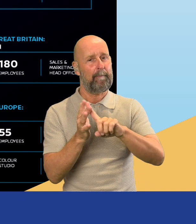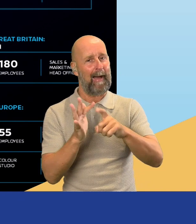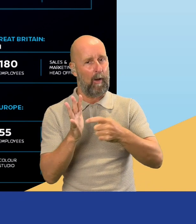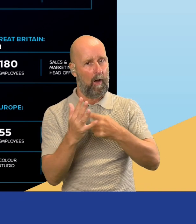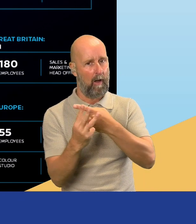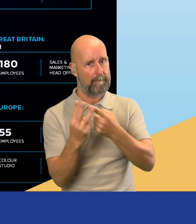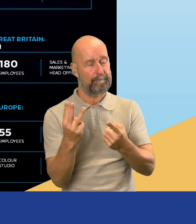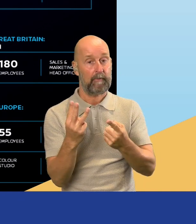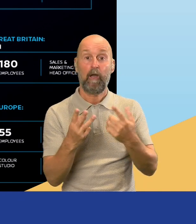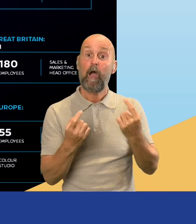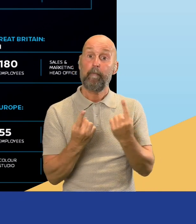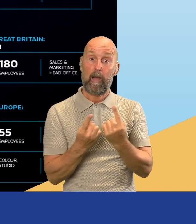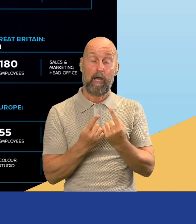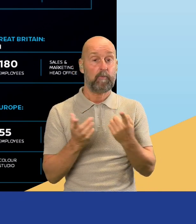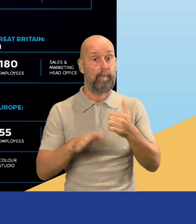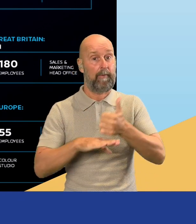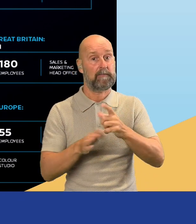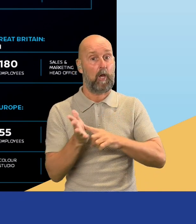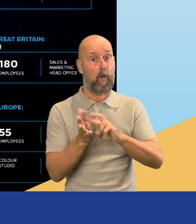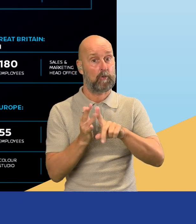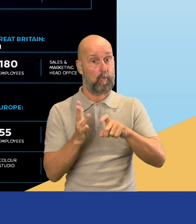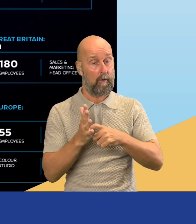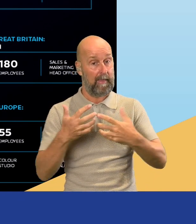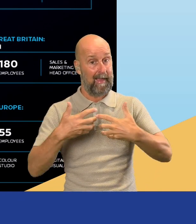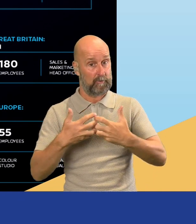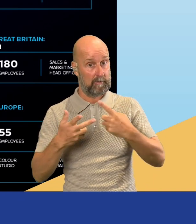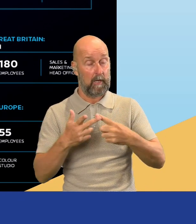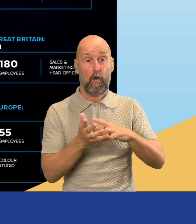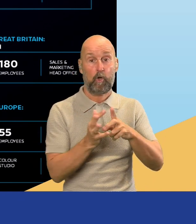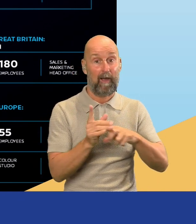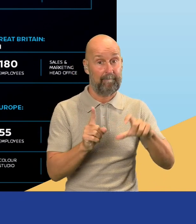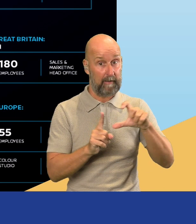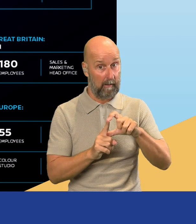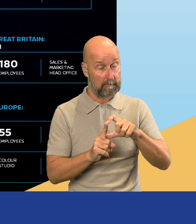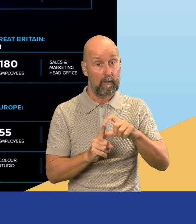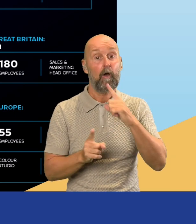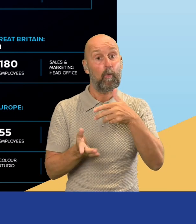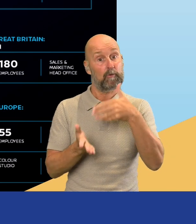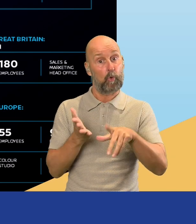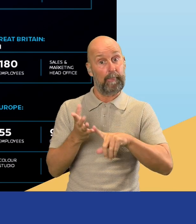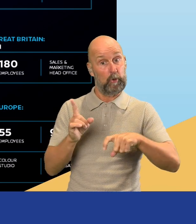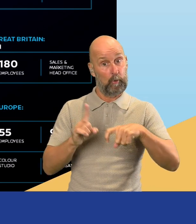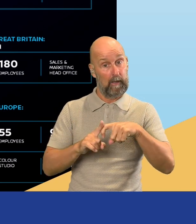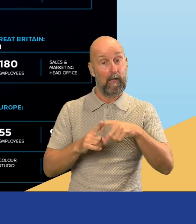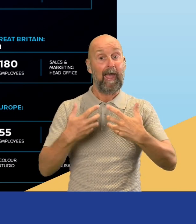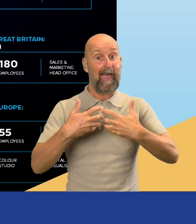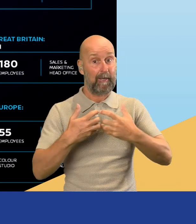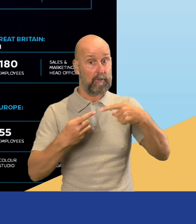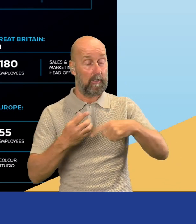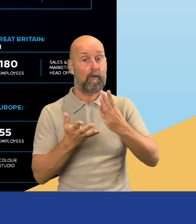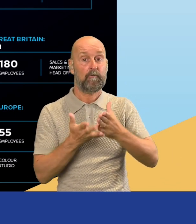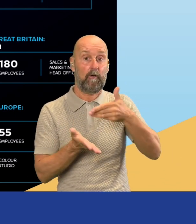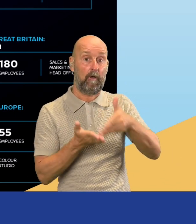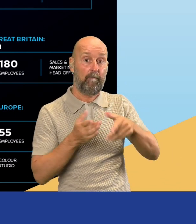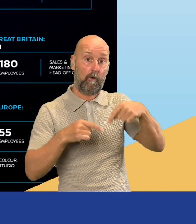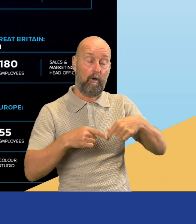we have a parts facility in Lutterworth. We have an engineering facility in Cranfield. So all of the cars that are sold in UK are engineered for UK